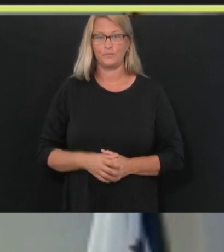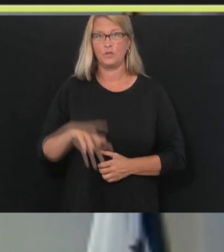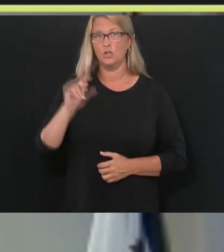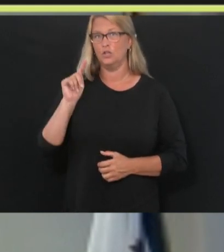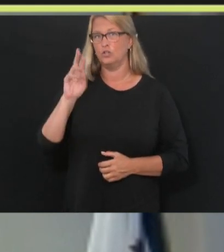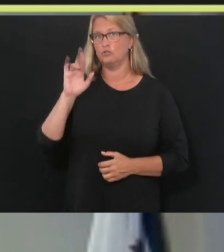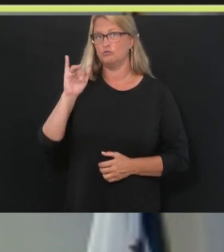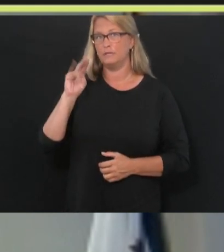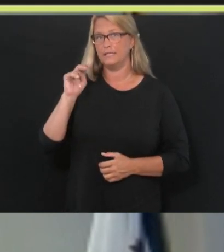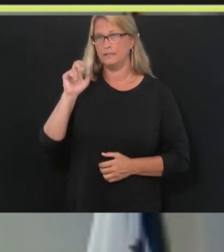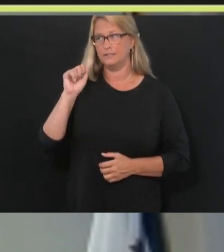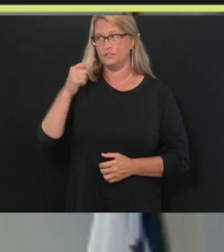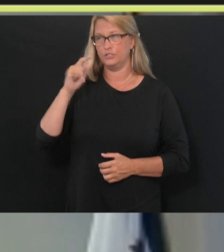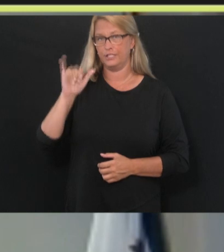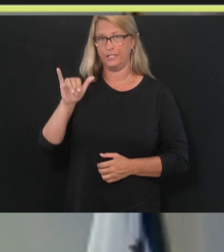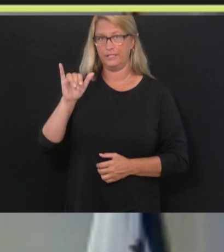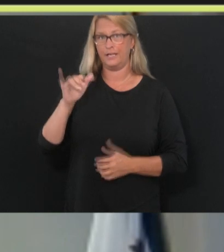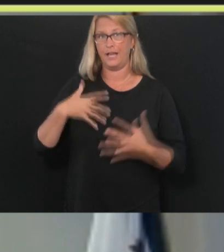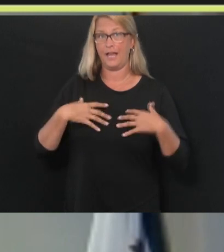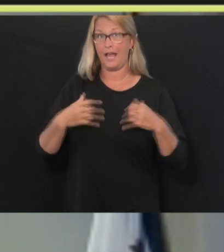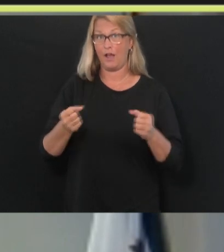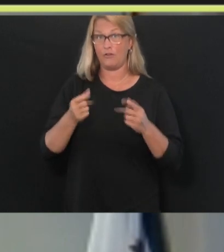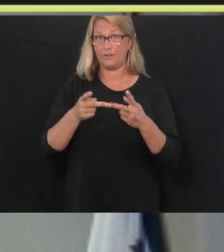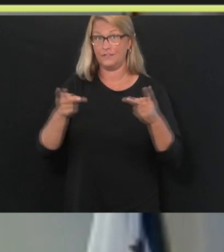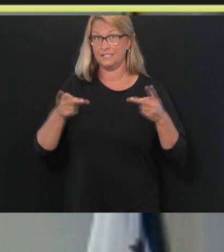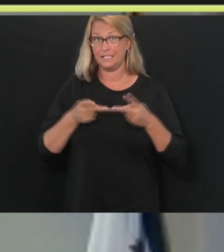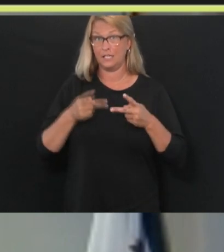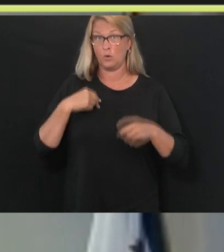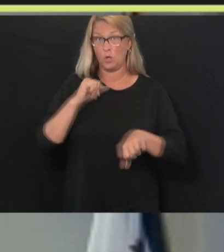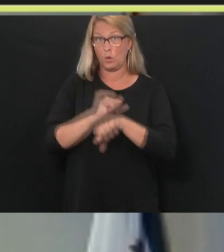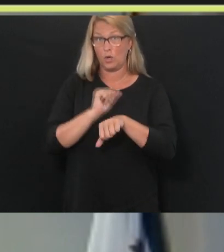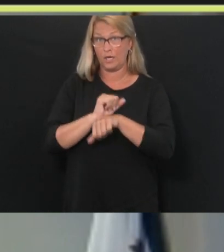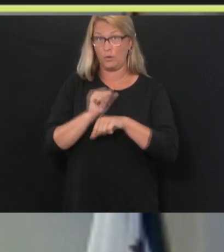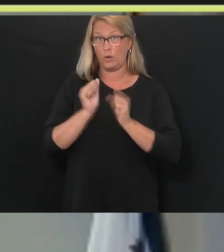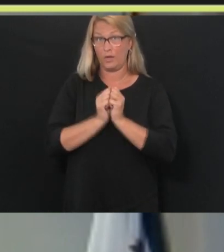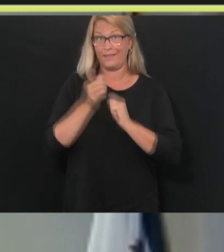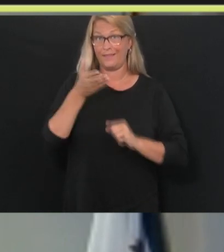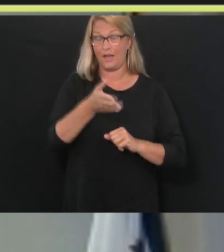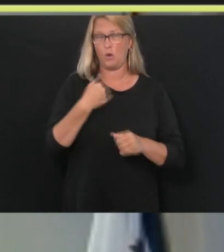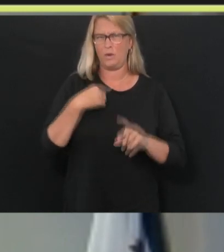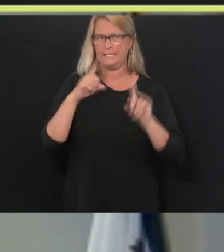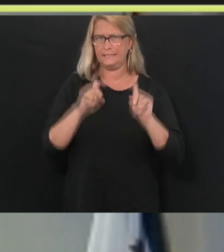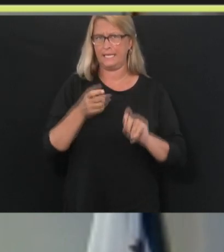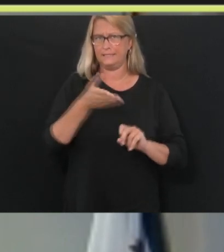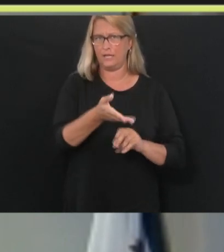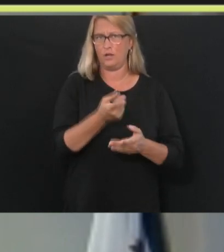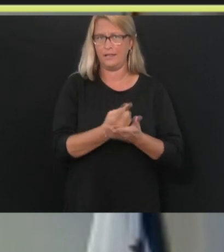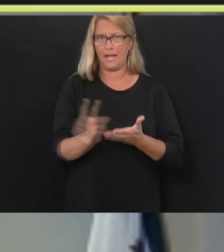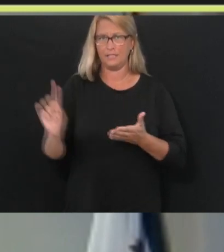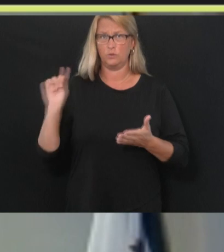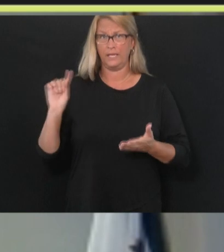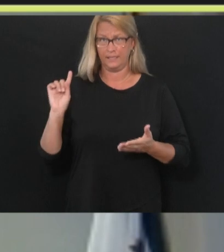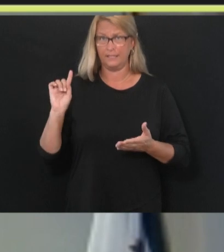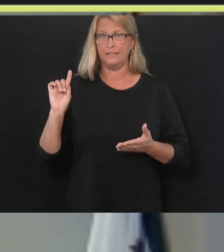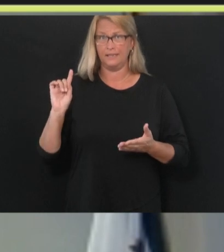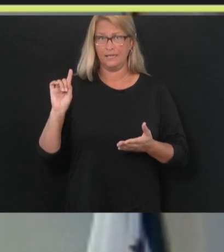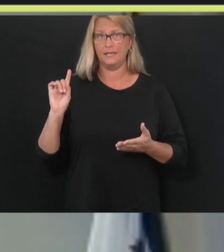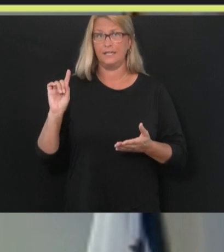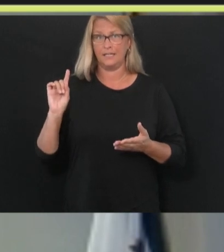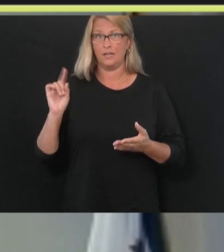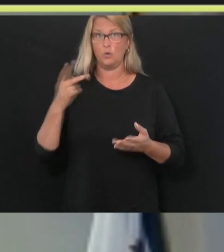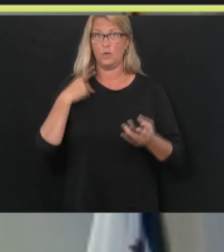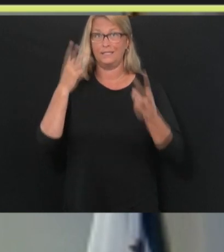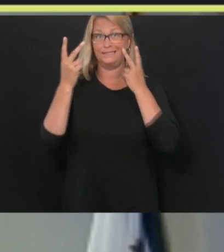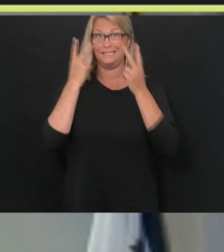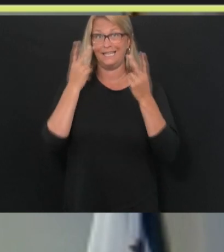Center is a facility that we're working with right now that we tested last week as a result of the outbreak, and we're seeing